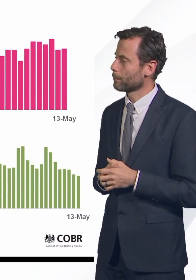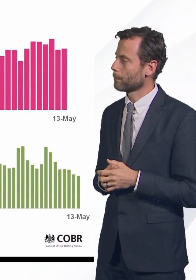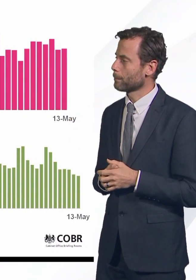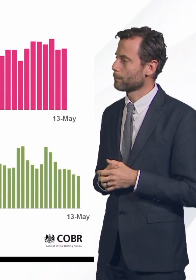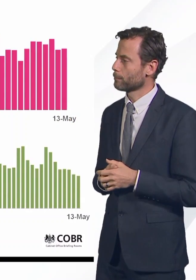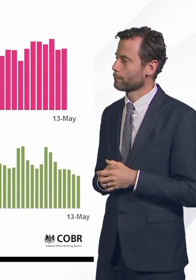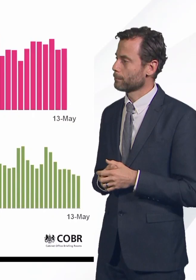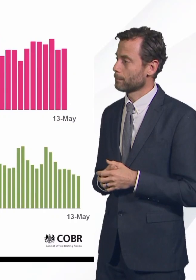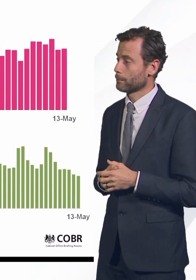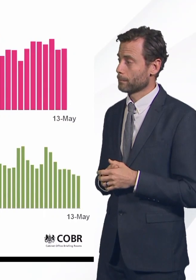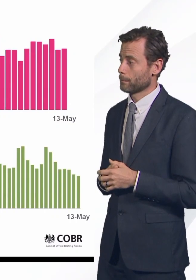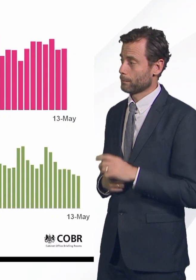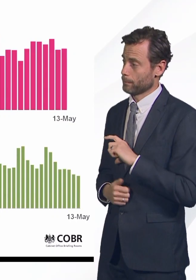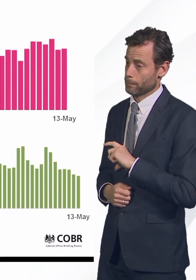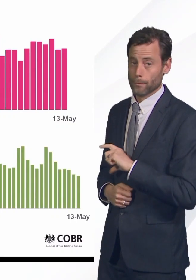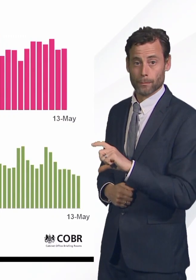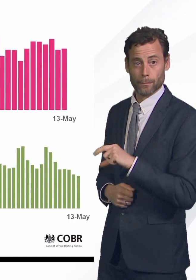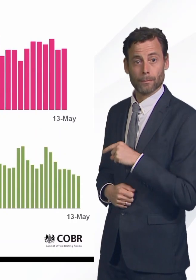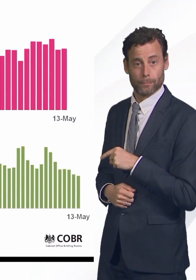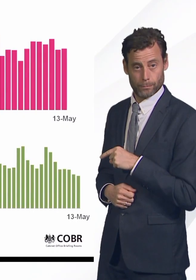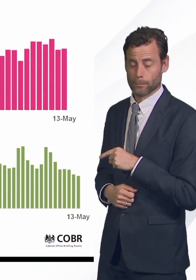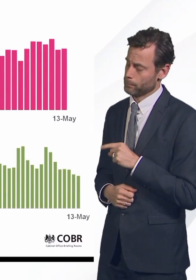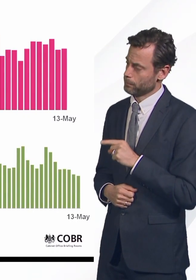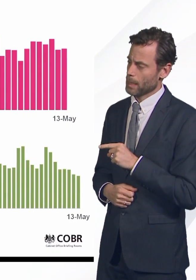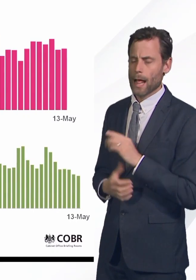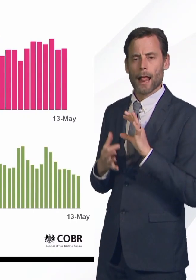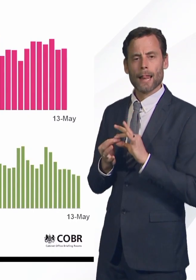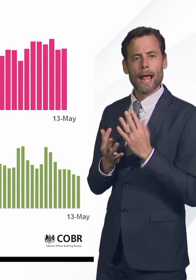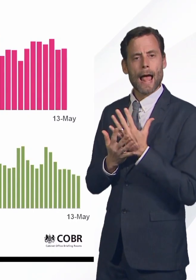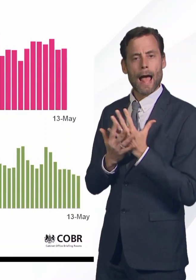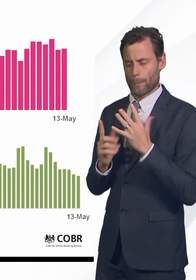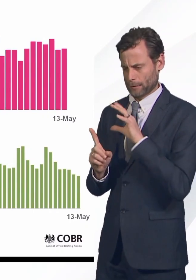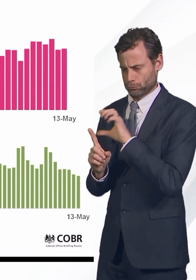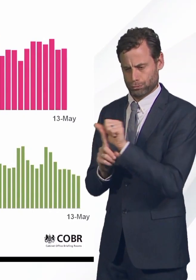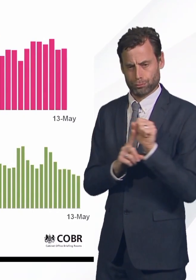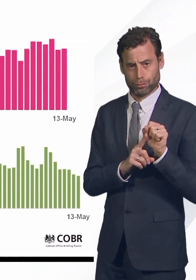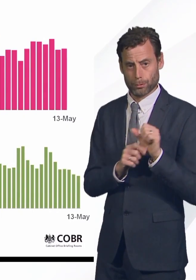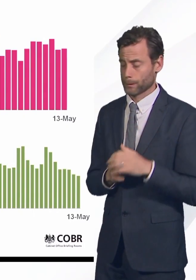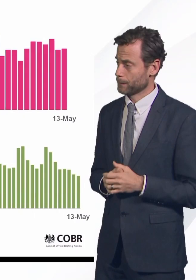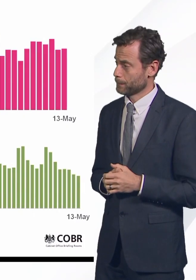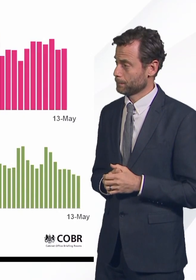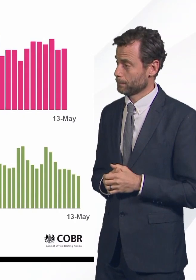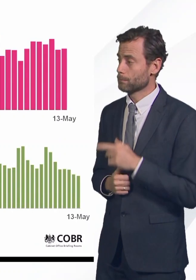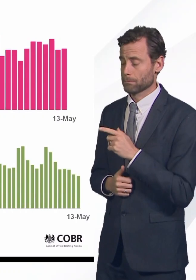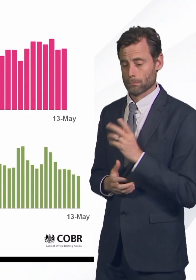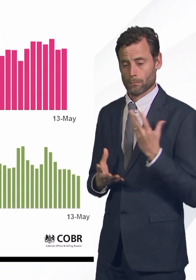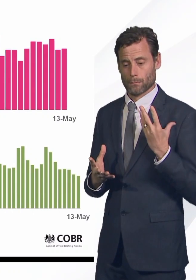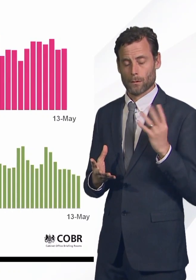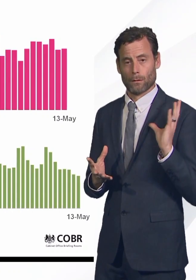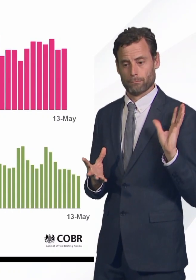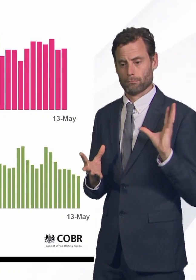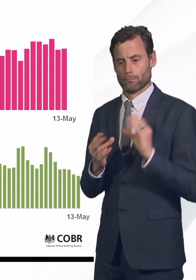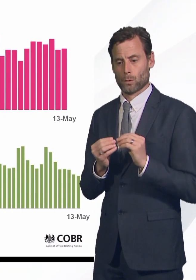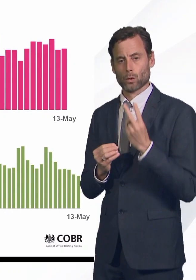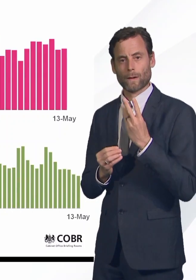half of the slide the number of confirmed cases. So just in the cases confirmed on the 13th of